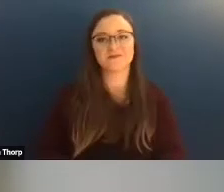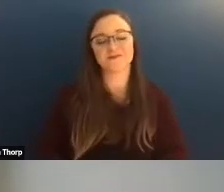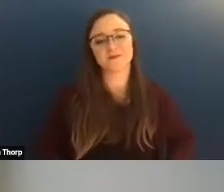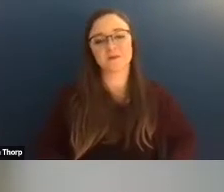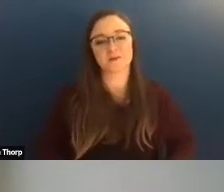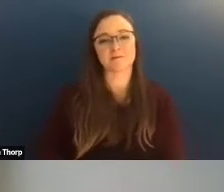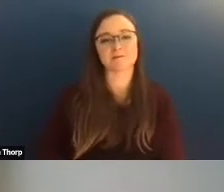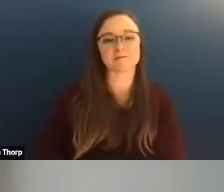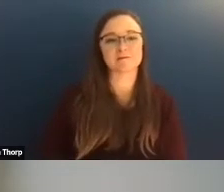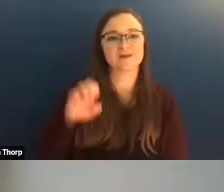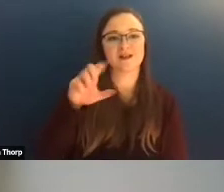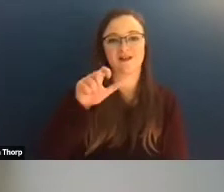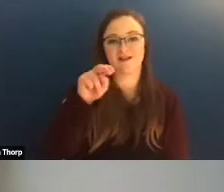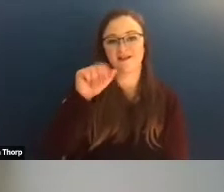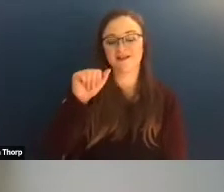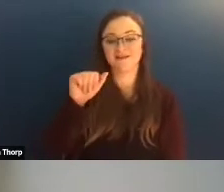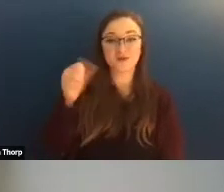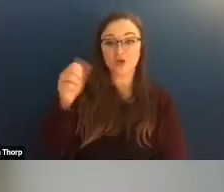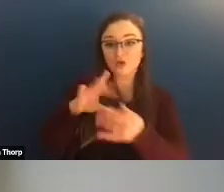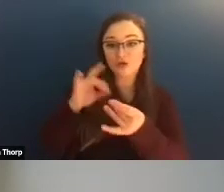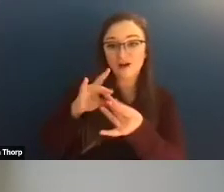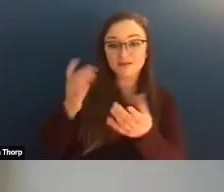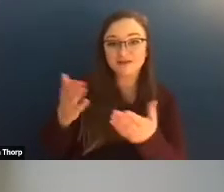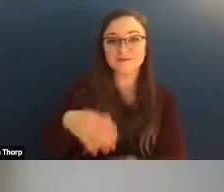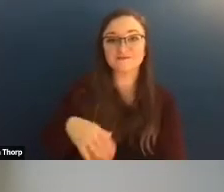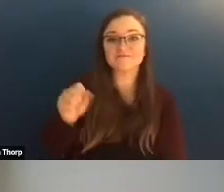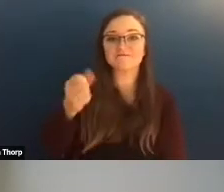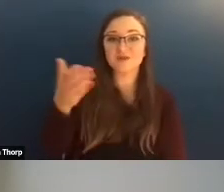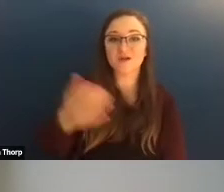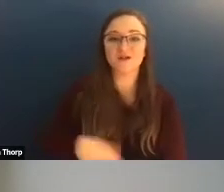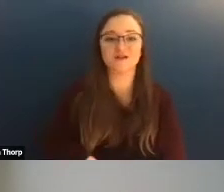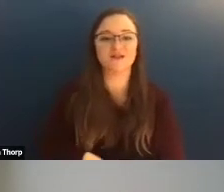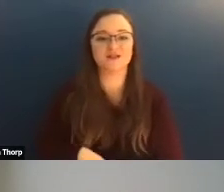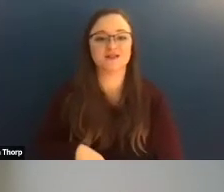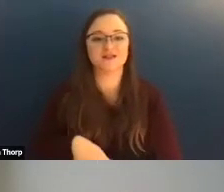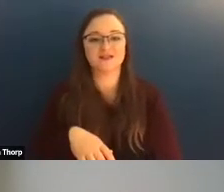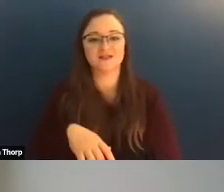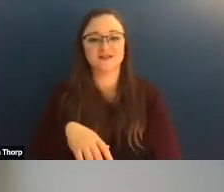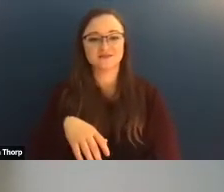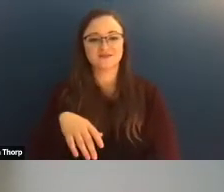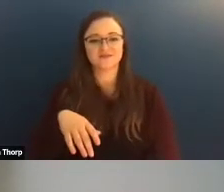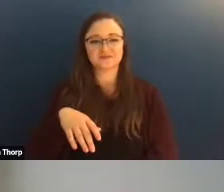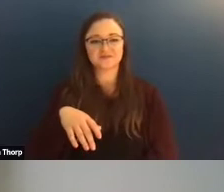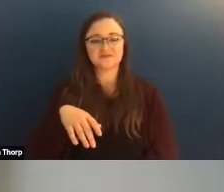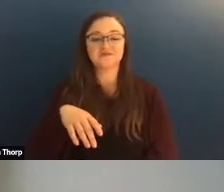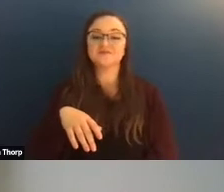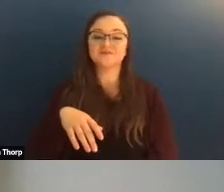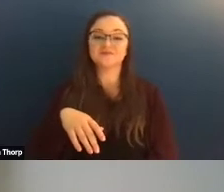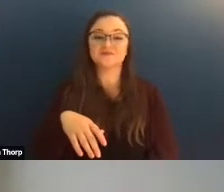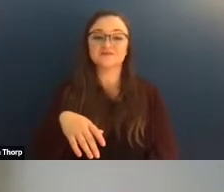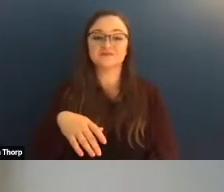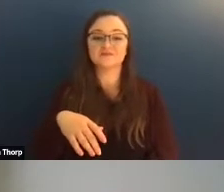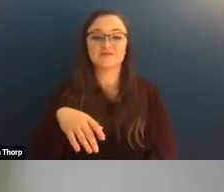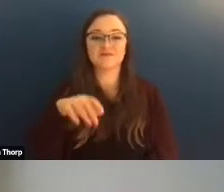Great, anyone else? Any other comment about that? Yes, go ahead, Dr. So I was a pre-pharmacy student at Howard Community